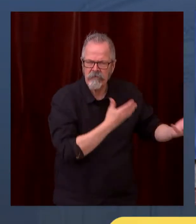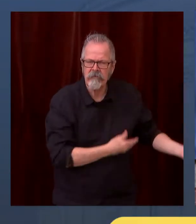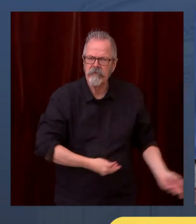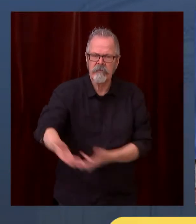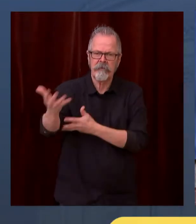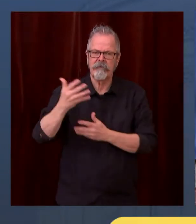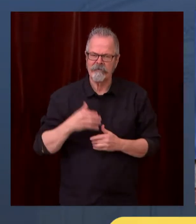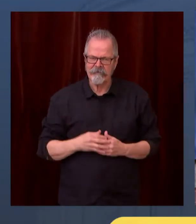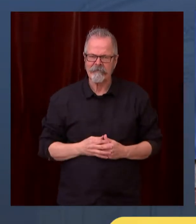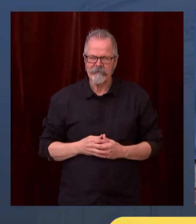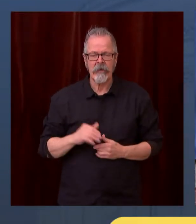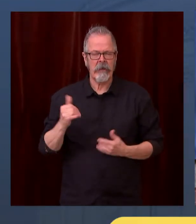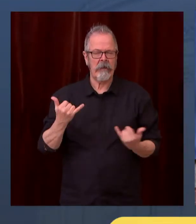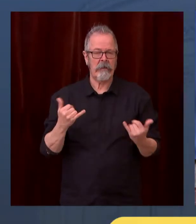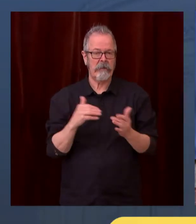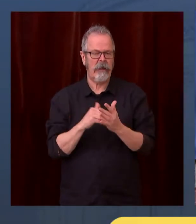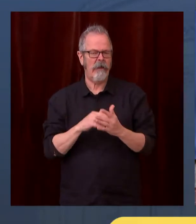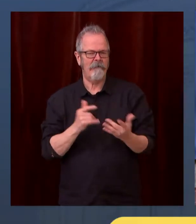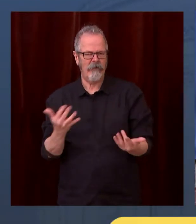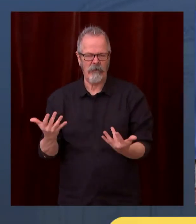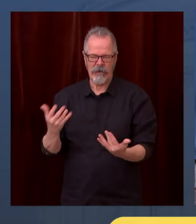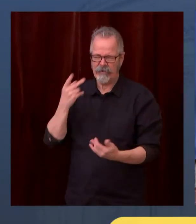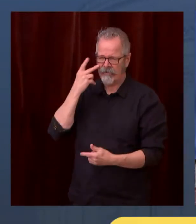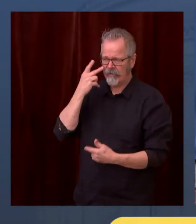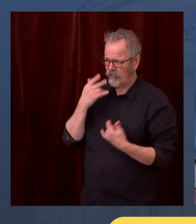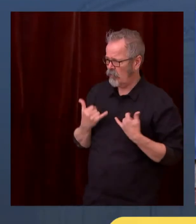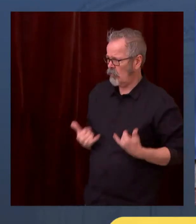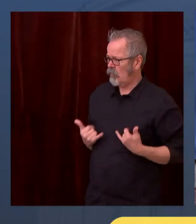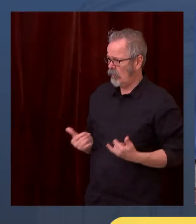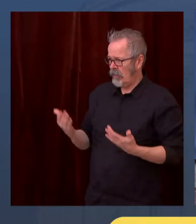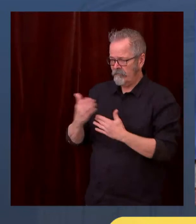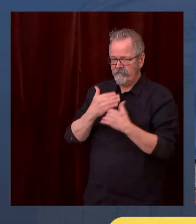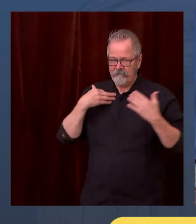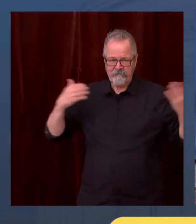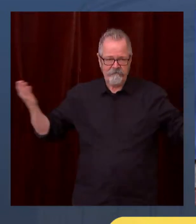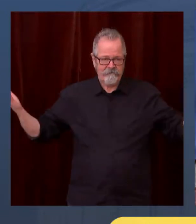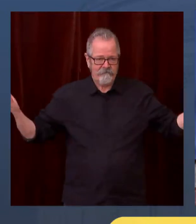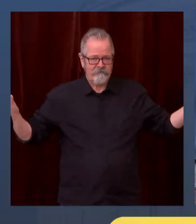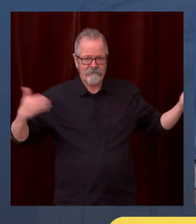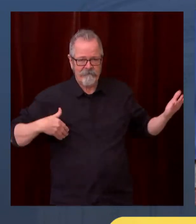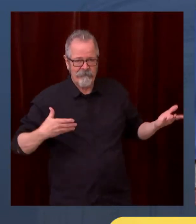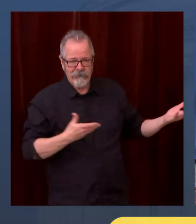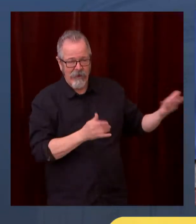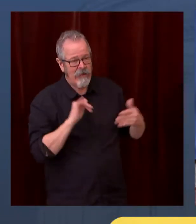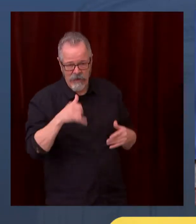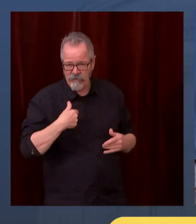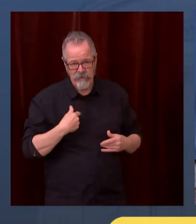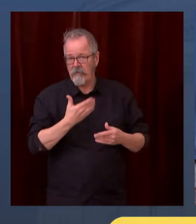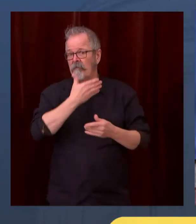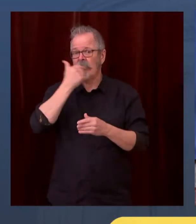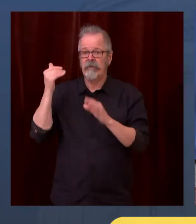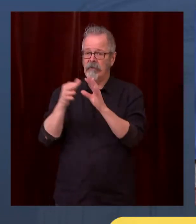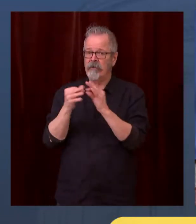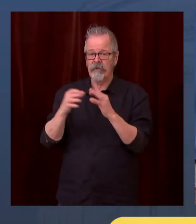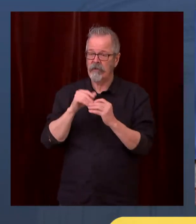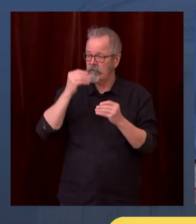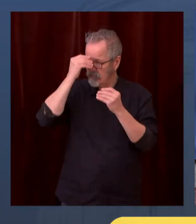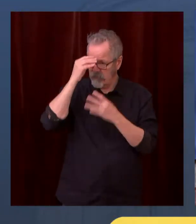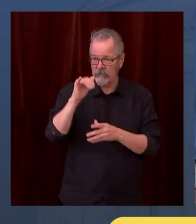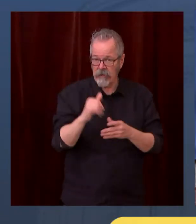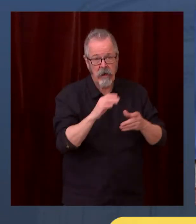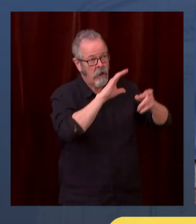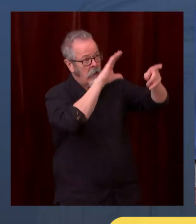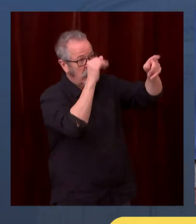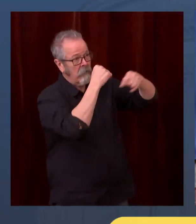date. So that's the best I can pass on to you, to Joe, and I know we're all pulling to go as fast as